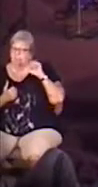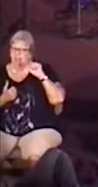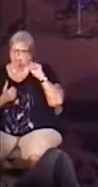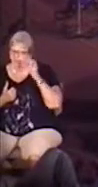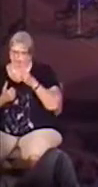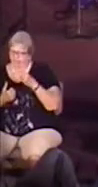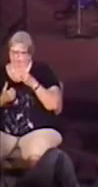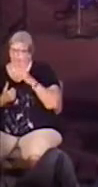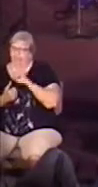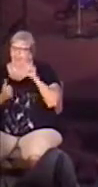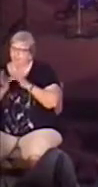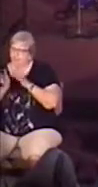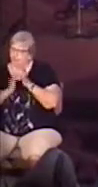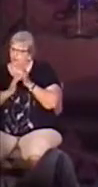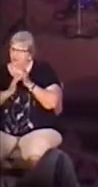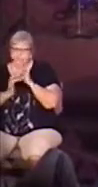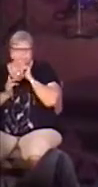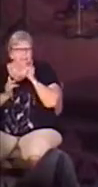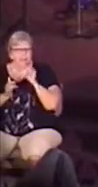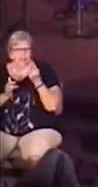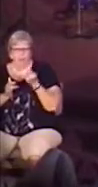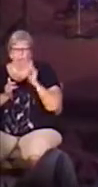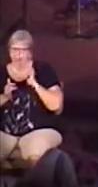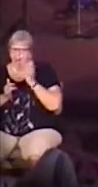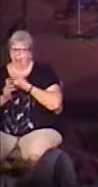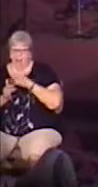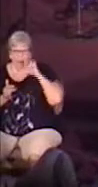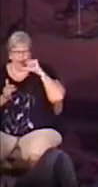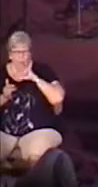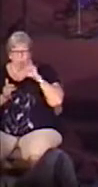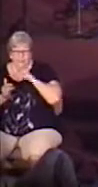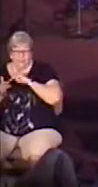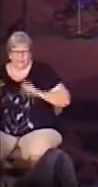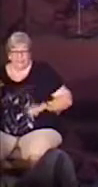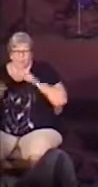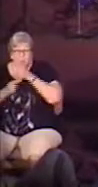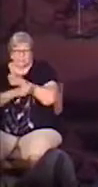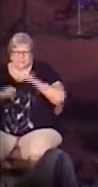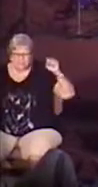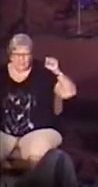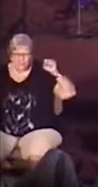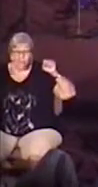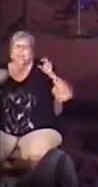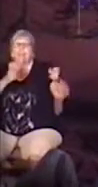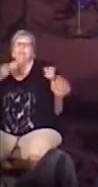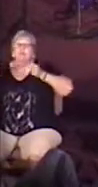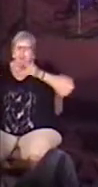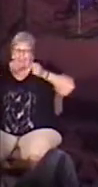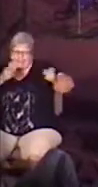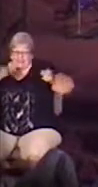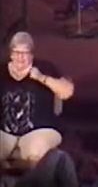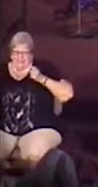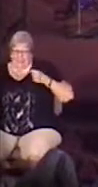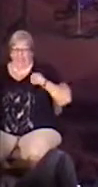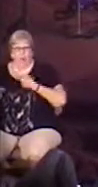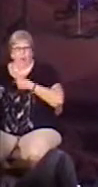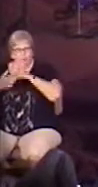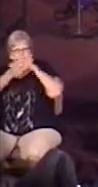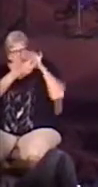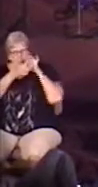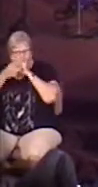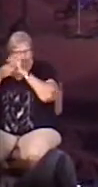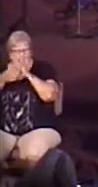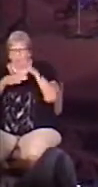Jesus. And Jesus just isn't our anointed king who saves. He is our Lord who reigns. And so we are united on